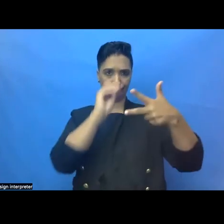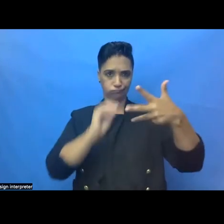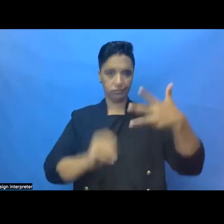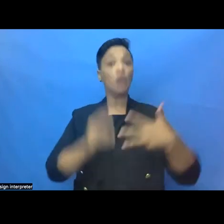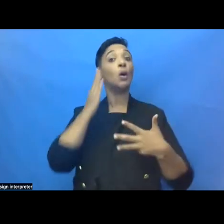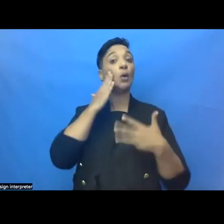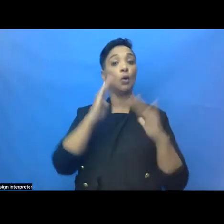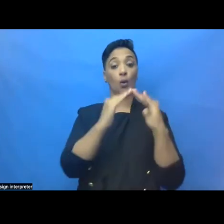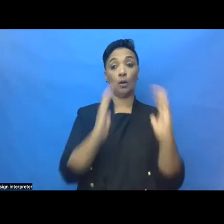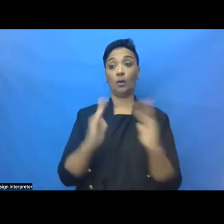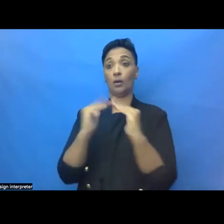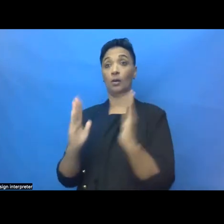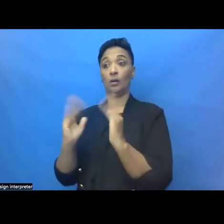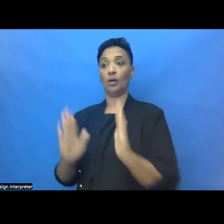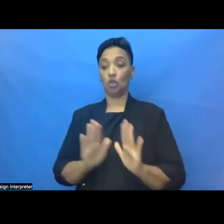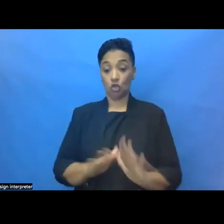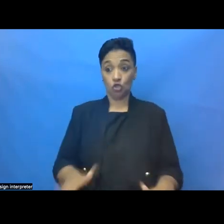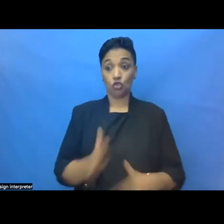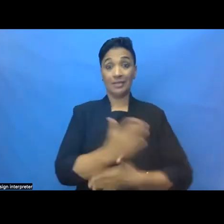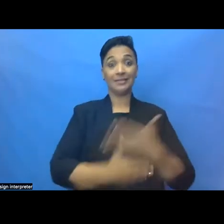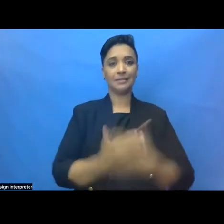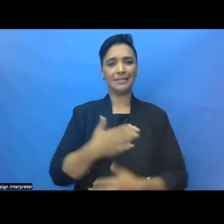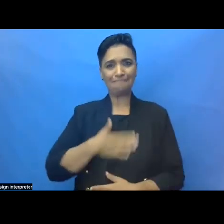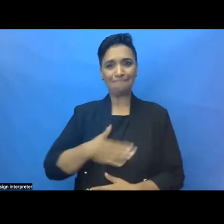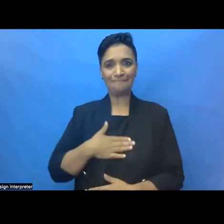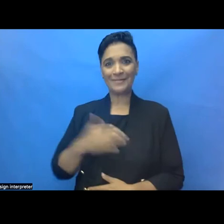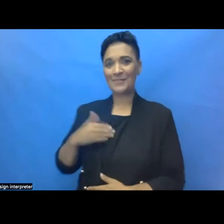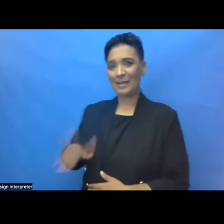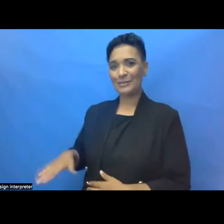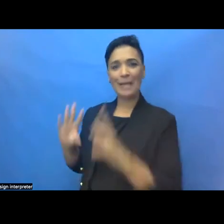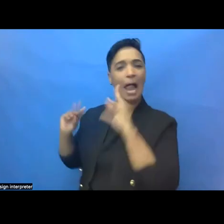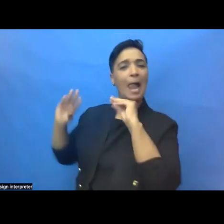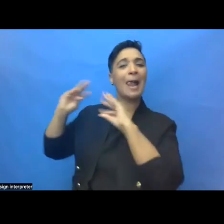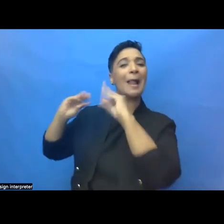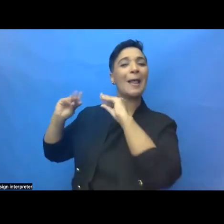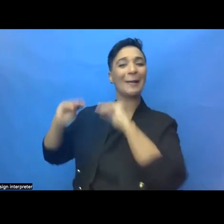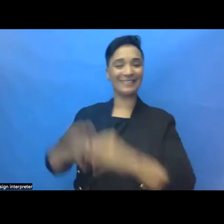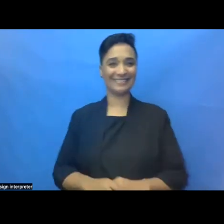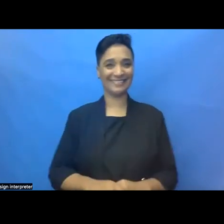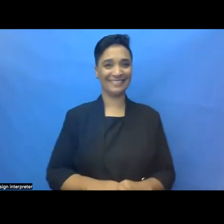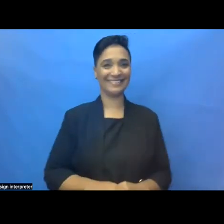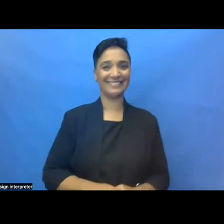disabilities, I apologize for my own children at the background.